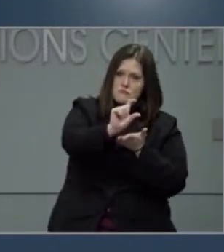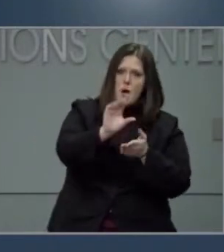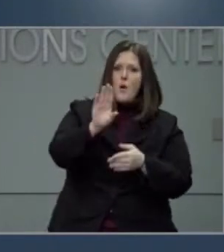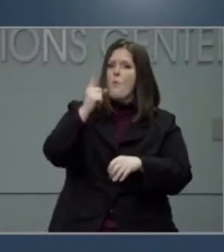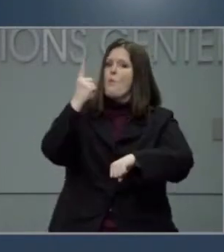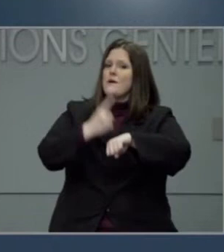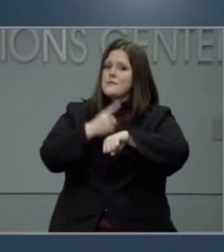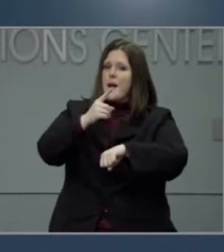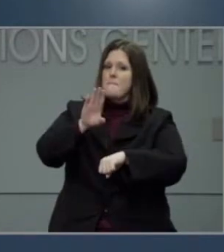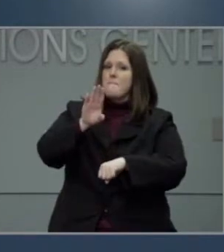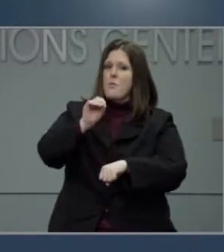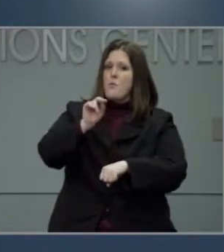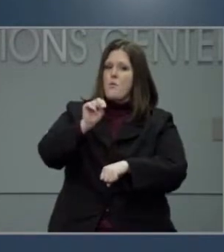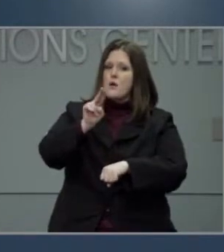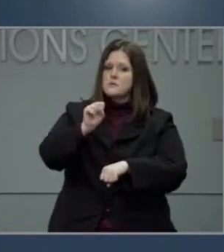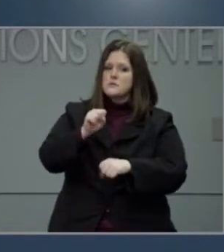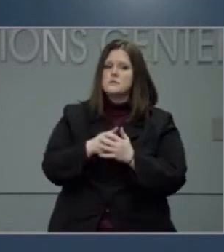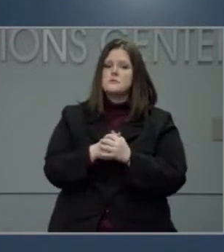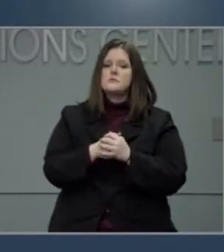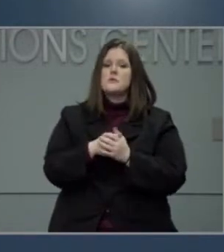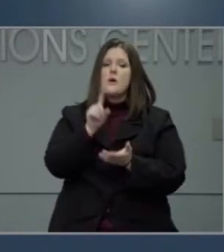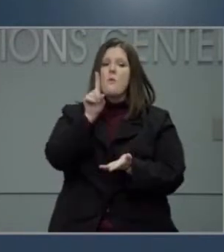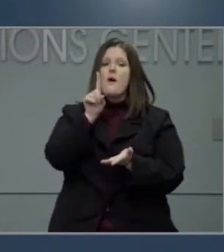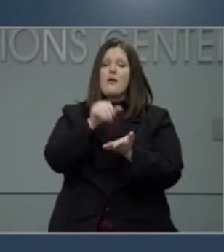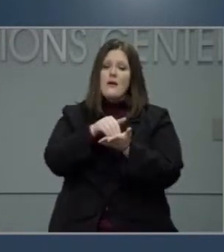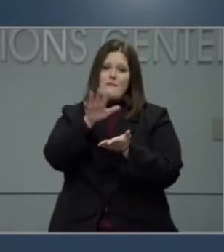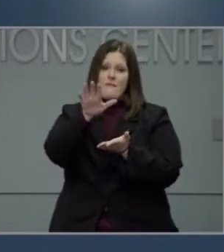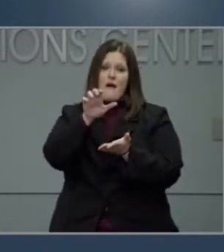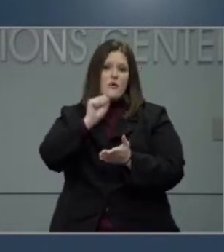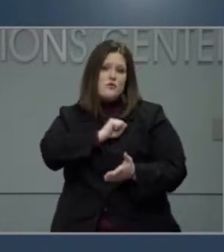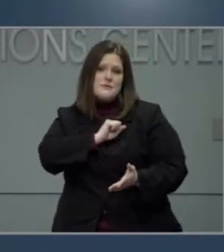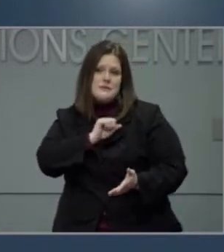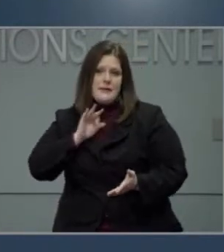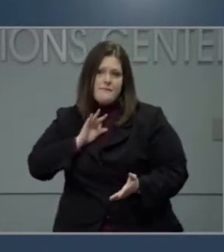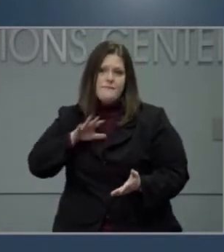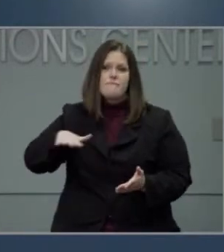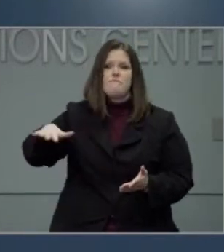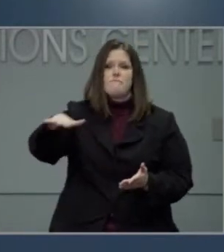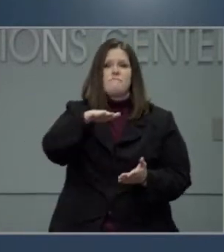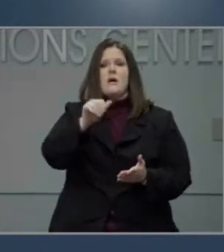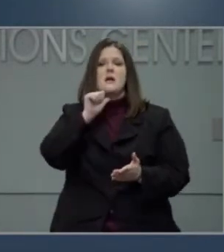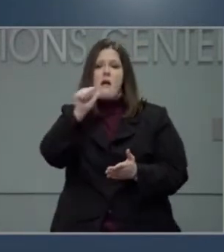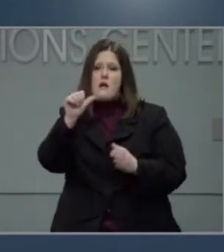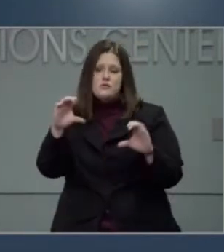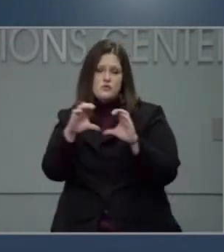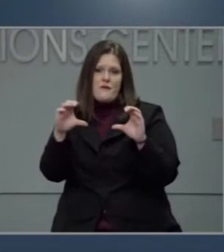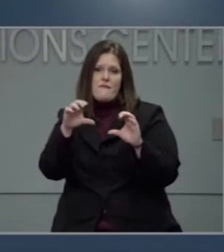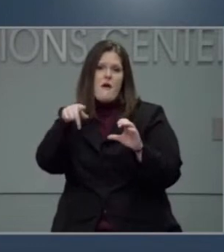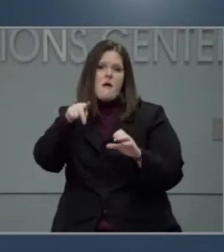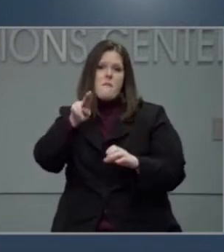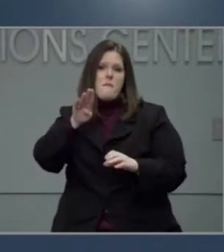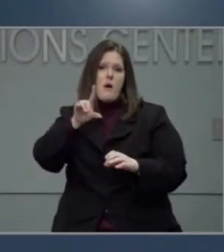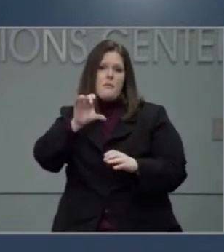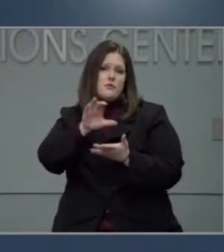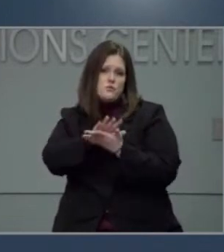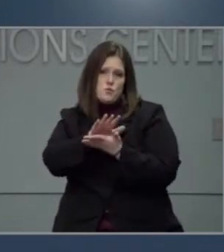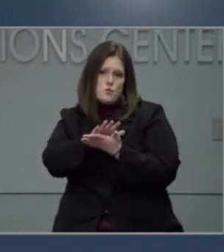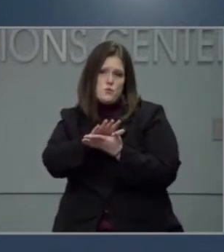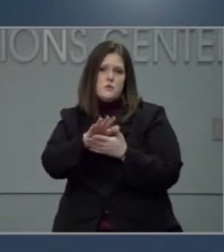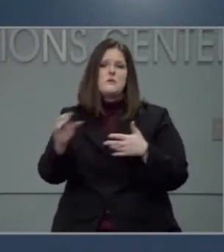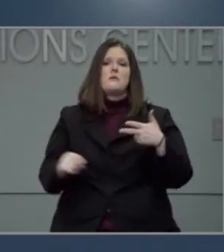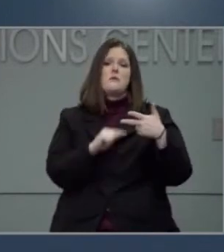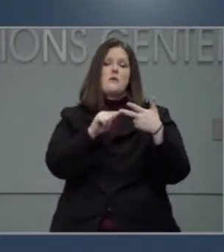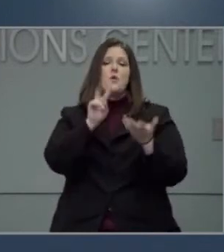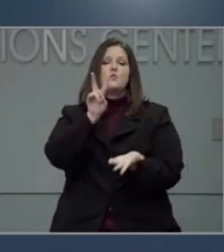to non-certified public school employees, and $2,000 bonuses for all UNC system and community college employees,